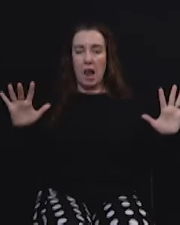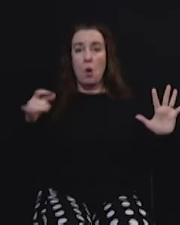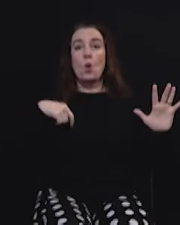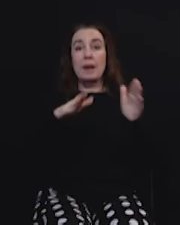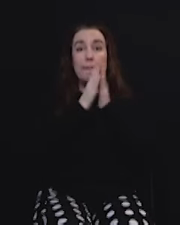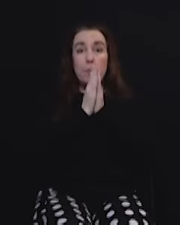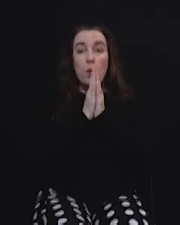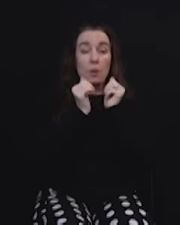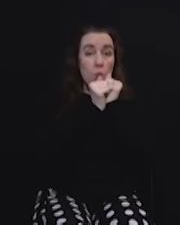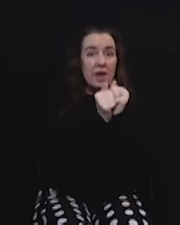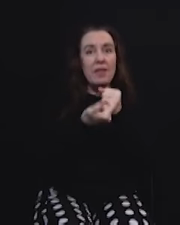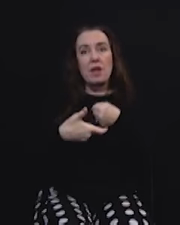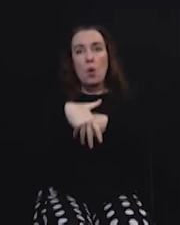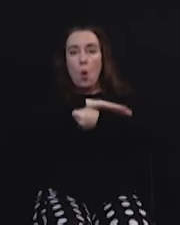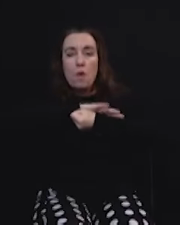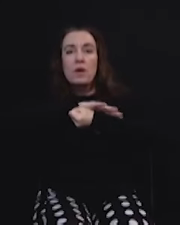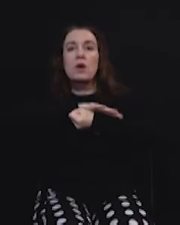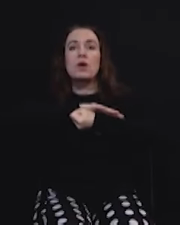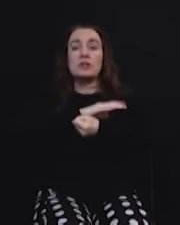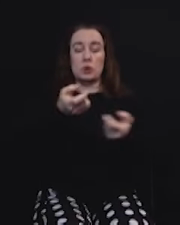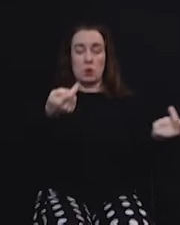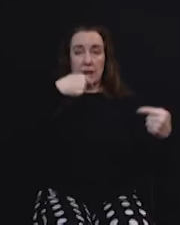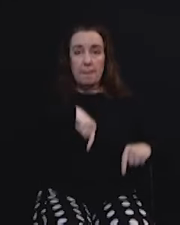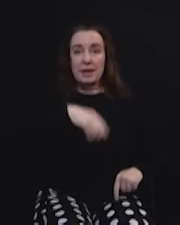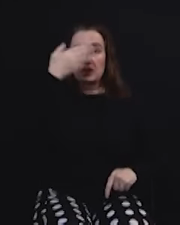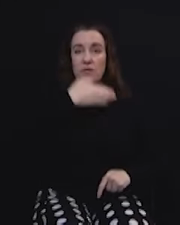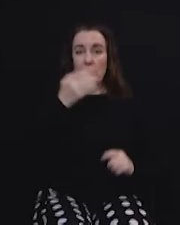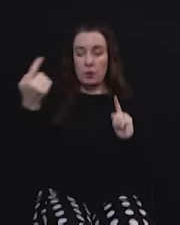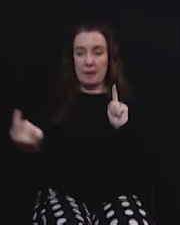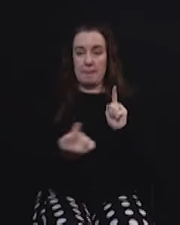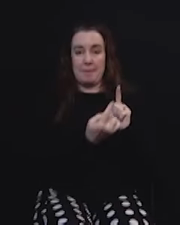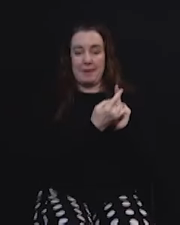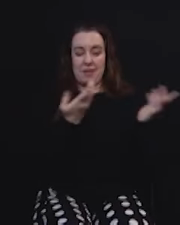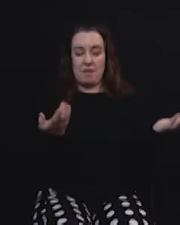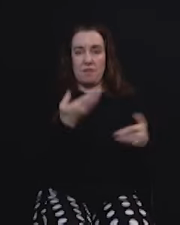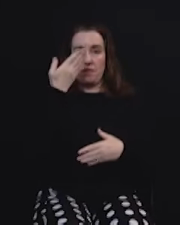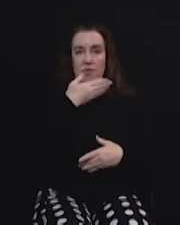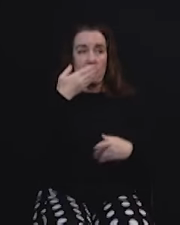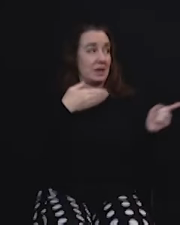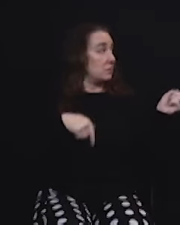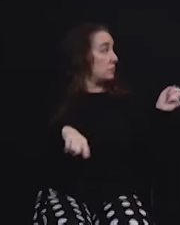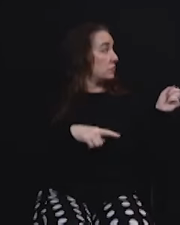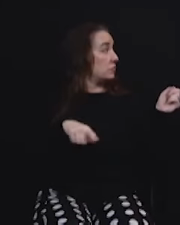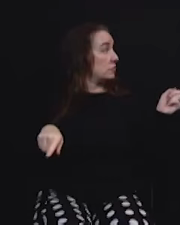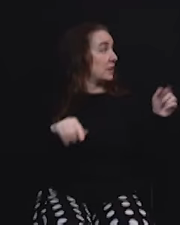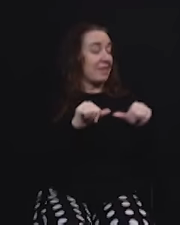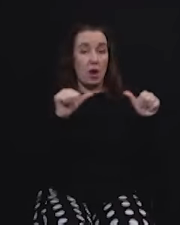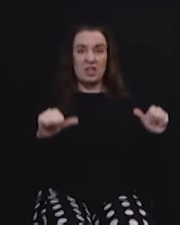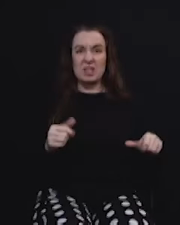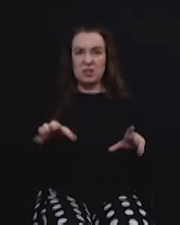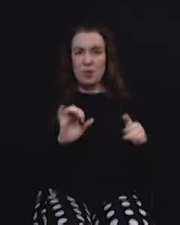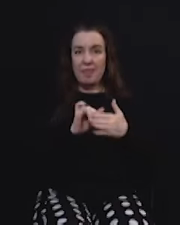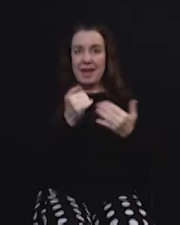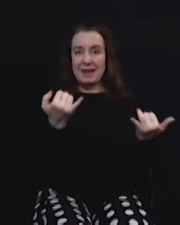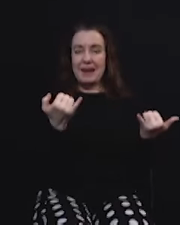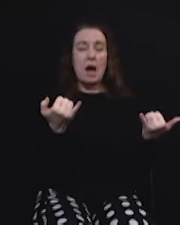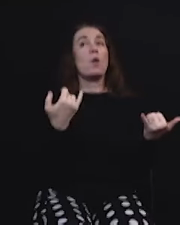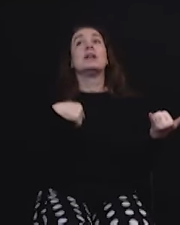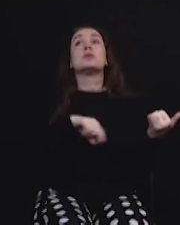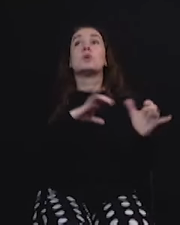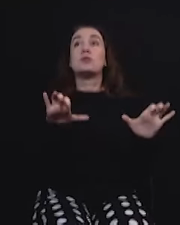you, pray over you right now. So come on down. We're going to meet right down front. Let's go right down front, guys. We're going to meet them right in front of the altar here. Let's do that. And as we